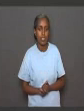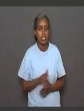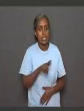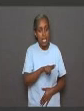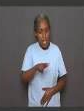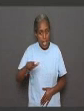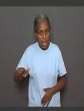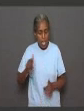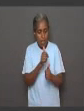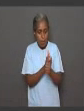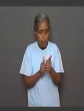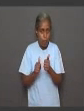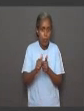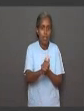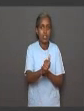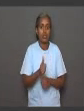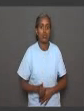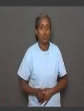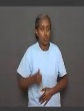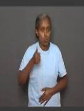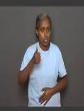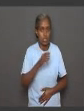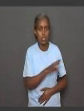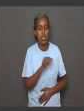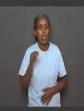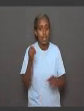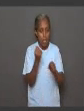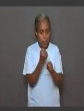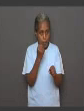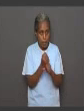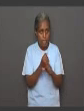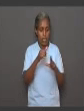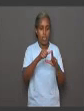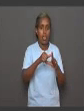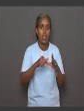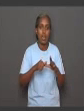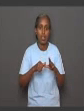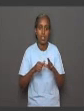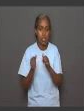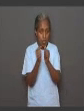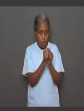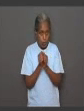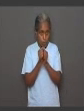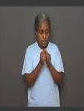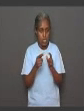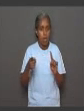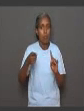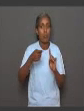line passing through the origin and making an angle with the